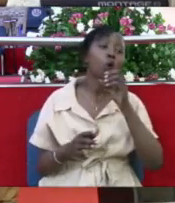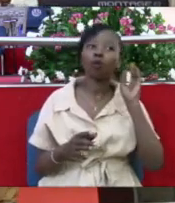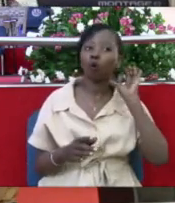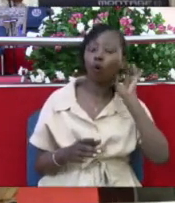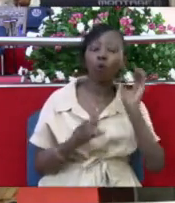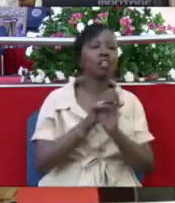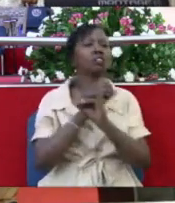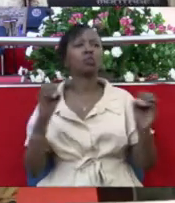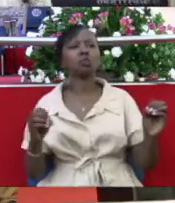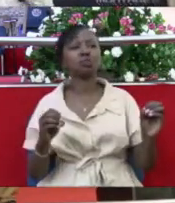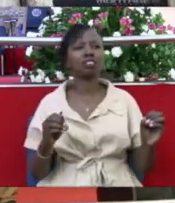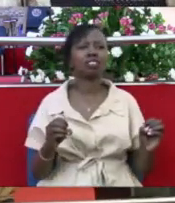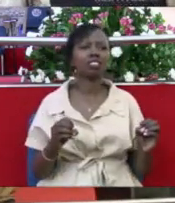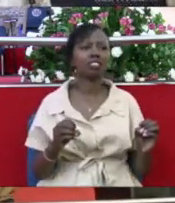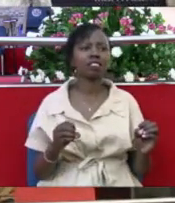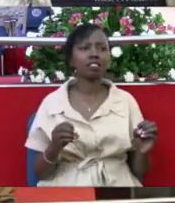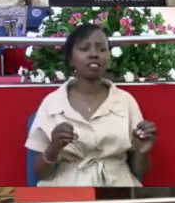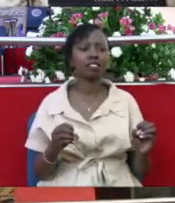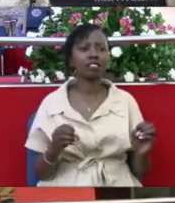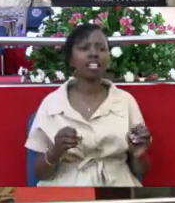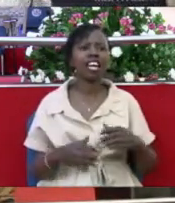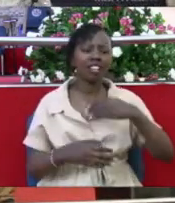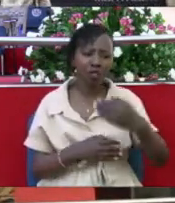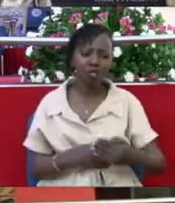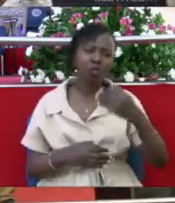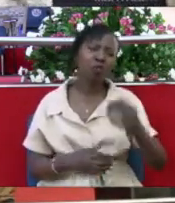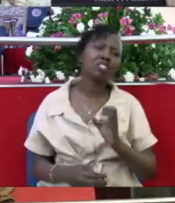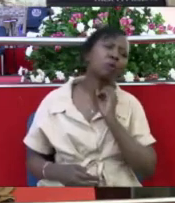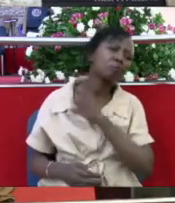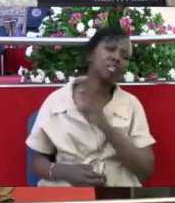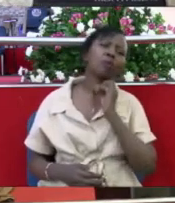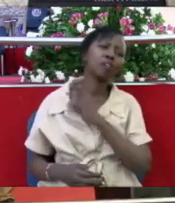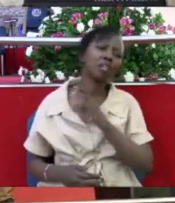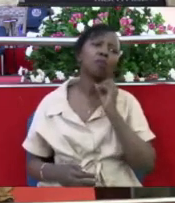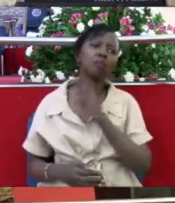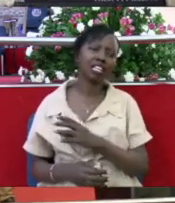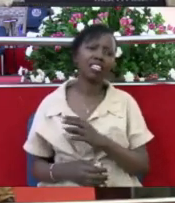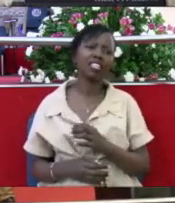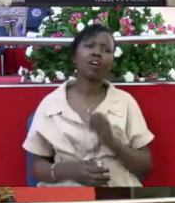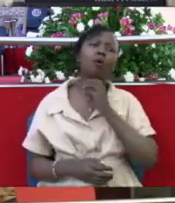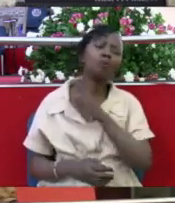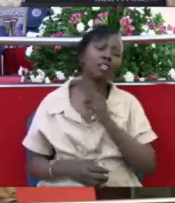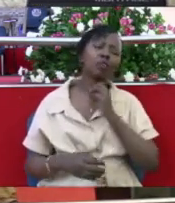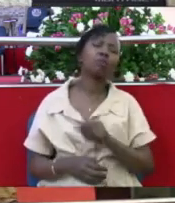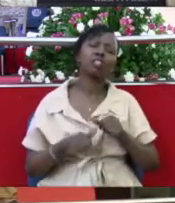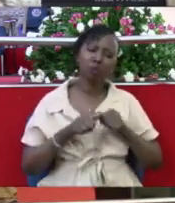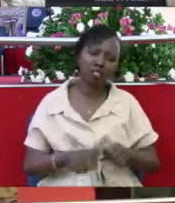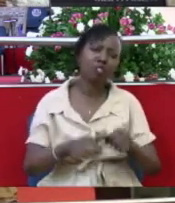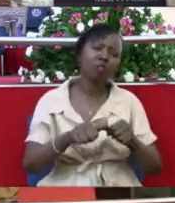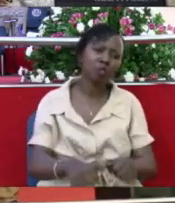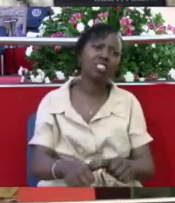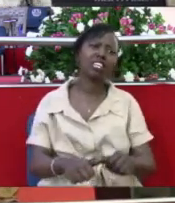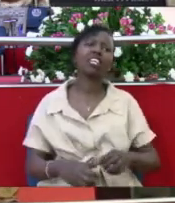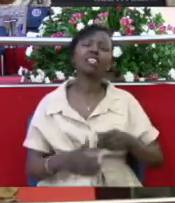over and over again they complain. Mara na mara wananungunika. Over and over again they keep breaking the commandments